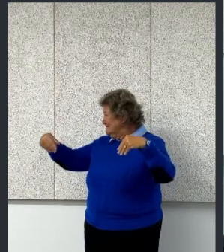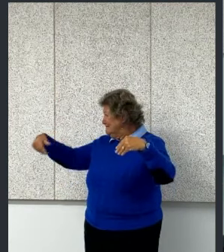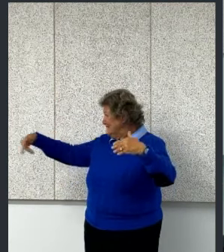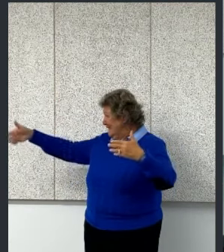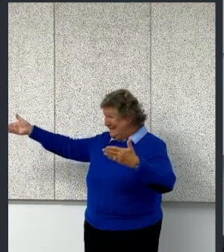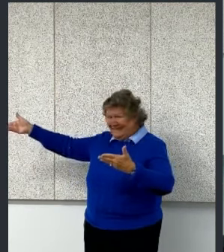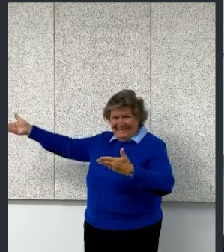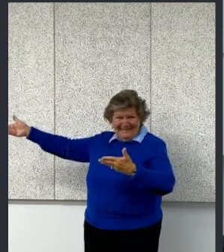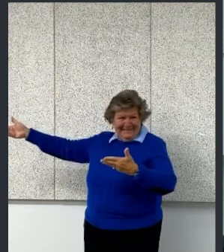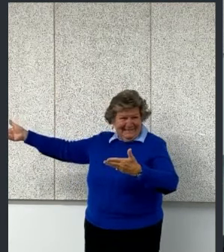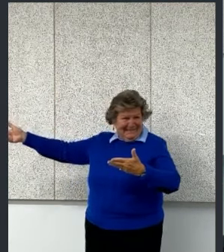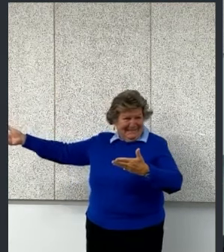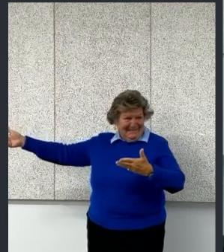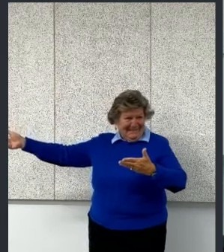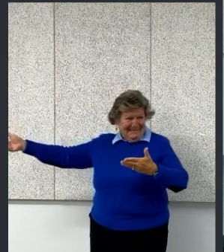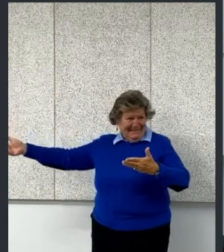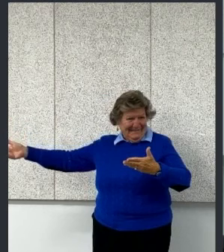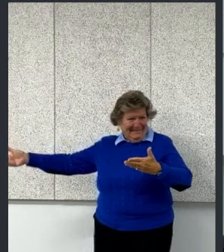Yikes!